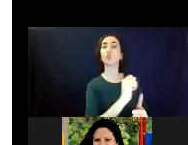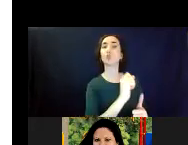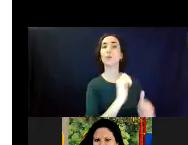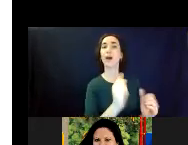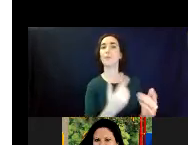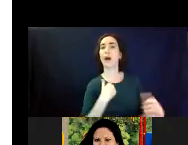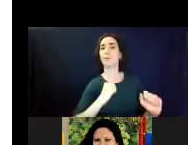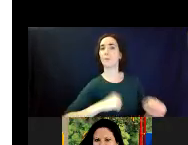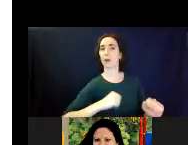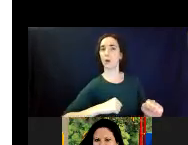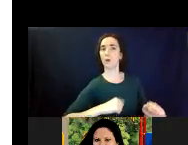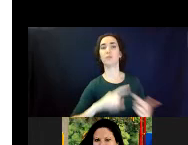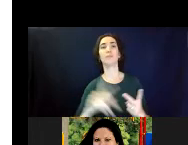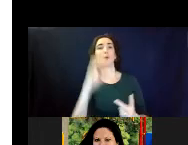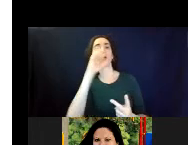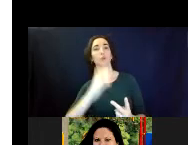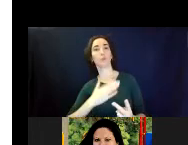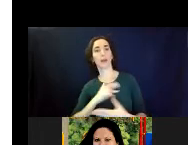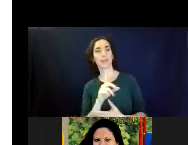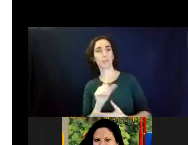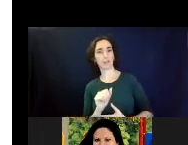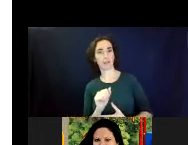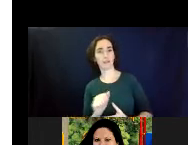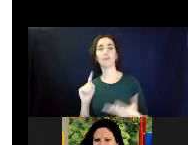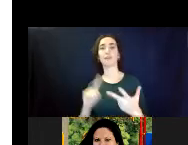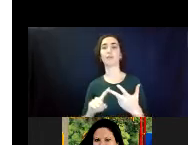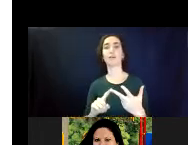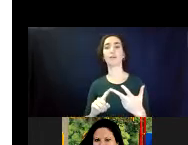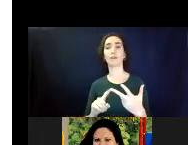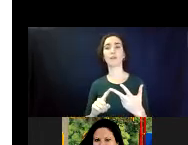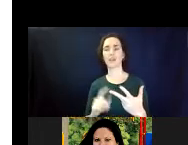2, assumptions of disability, 3, how these